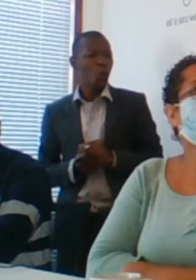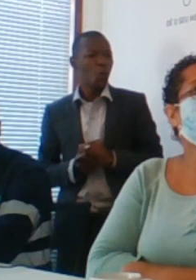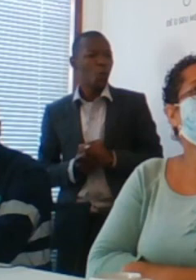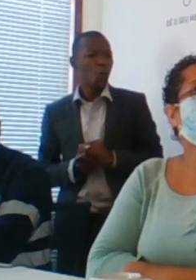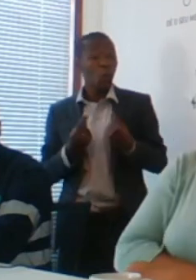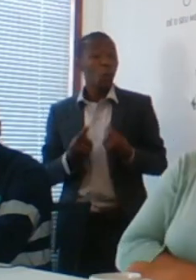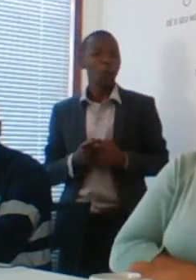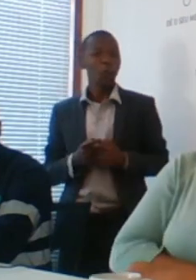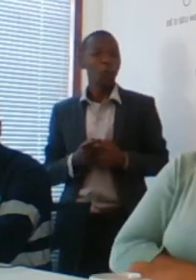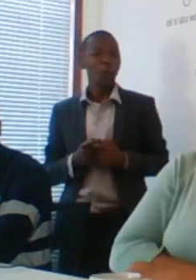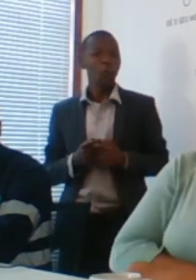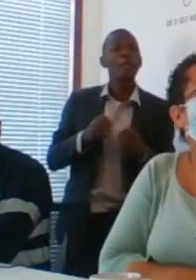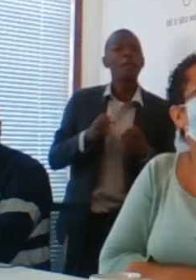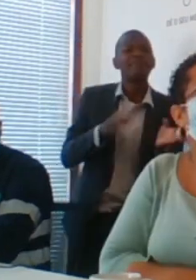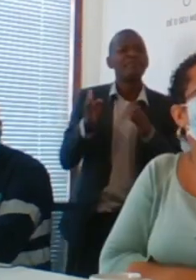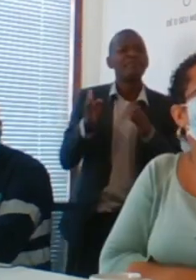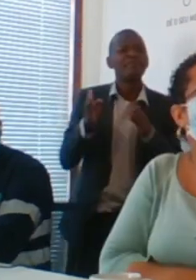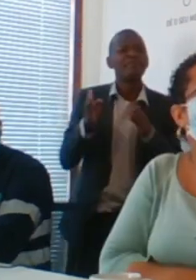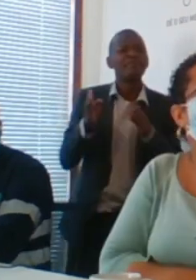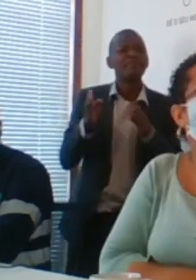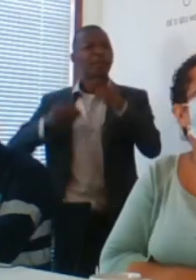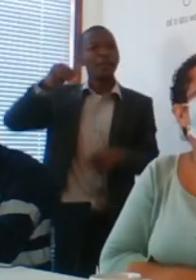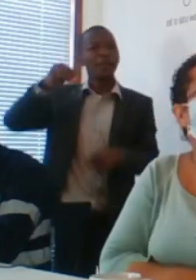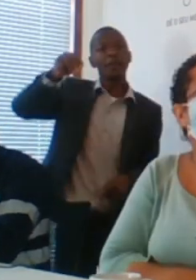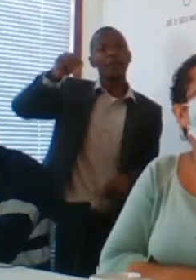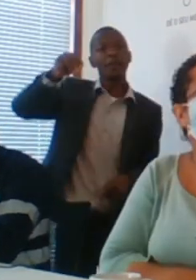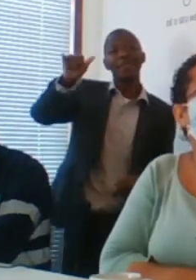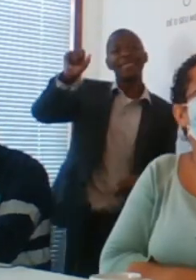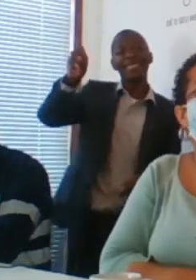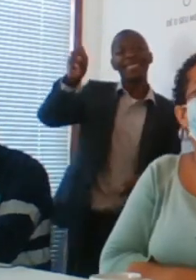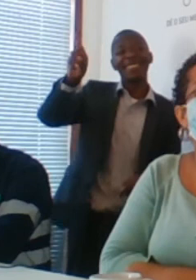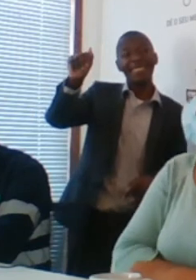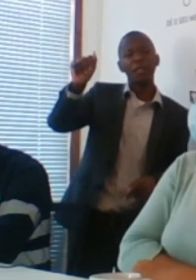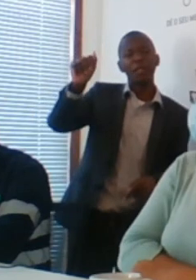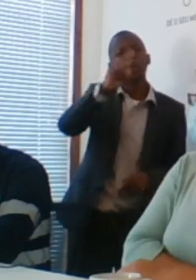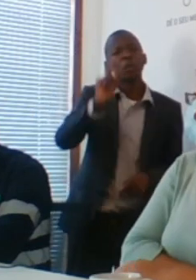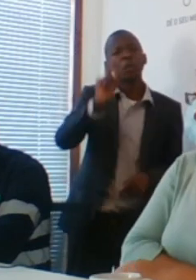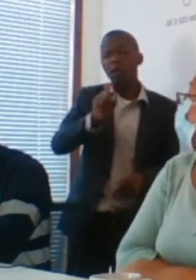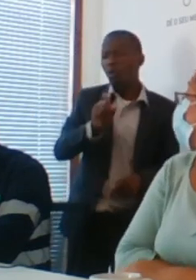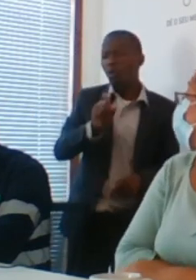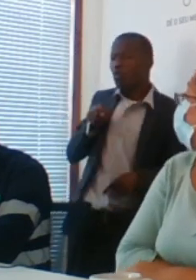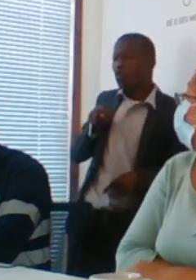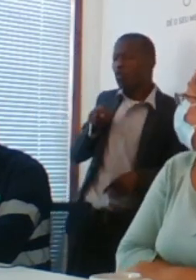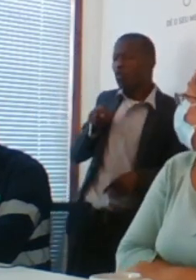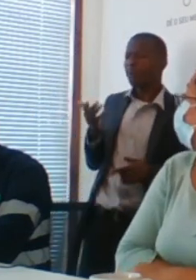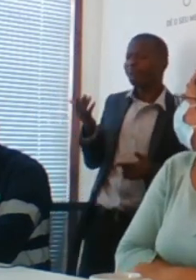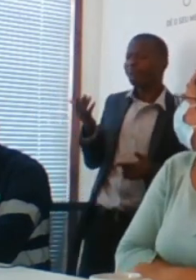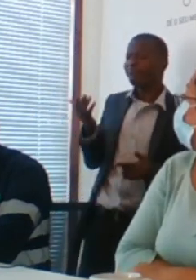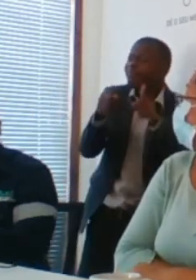Mayara is asking you a question, Finia. She's saying, is there a website or document that you can use to share the information on the training center?